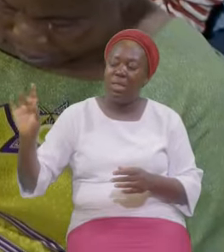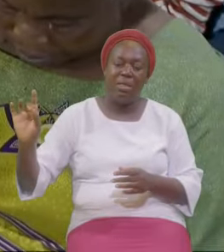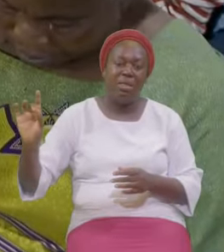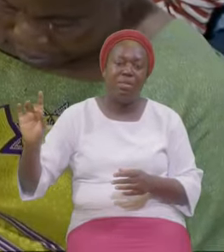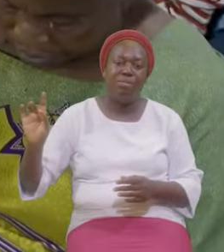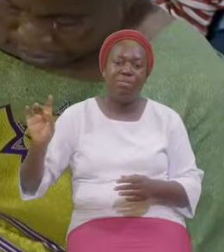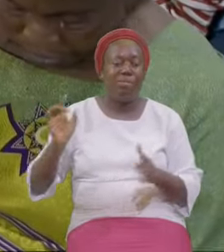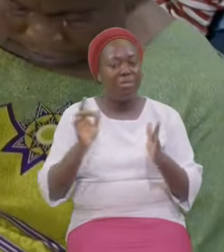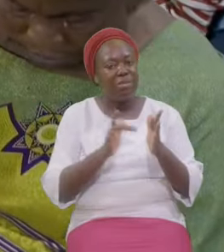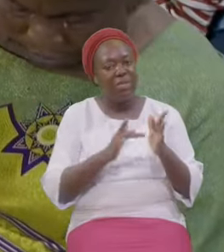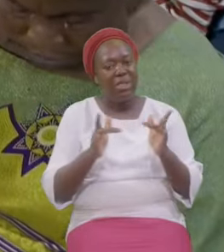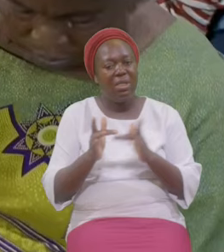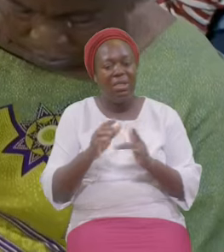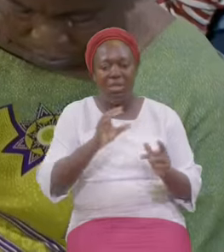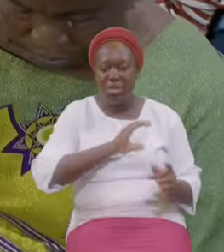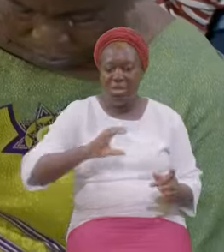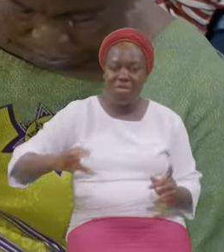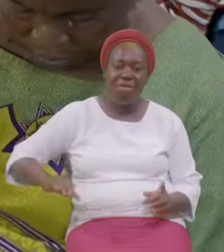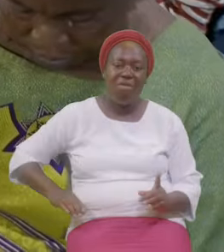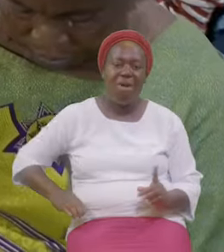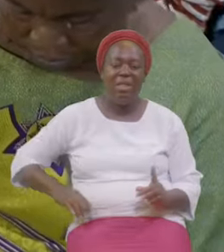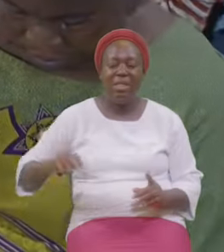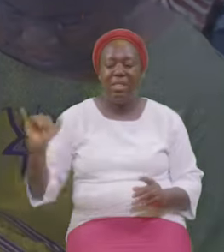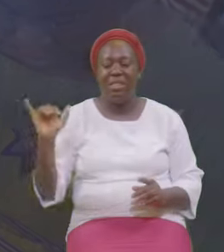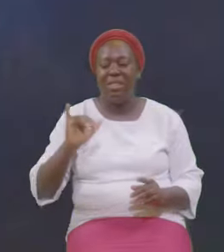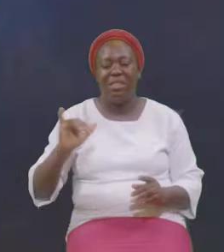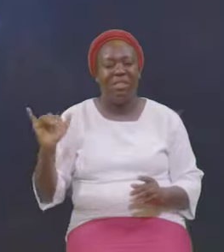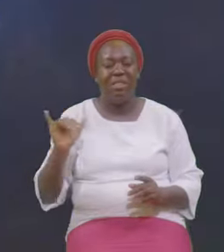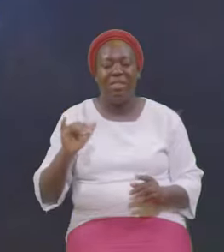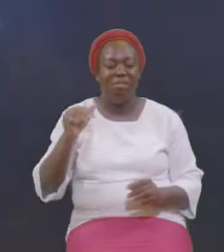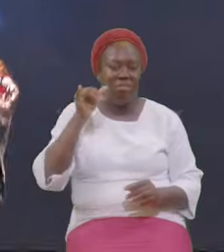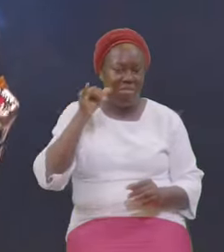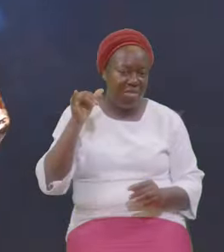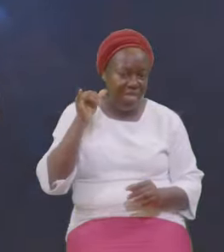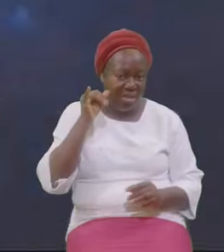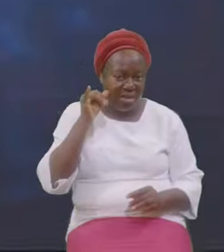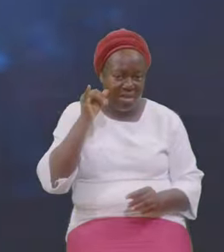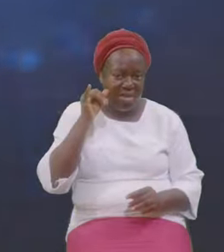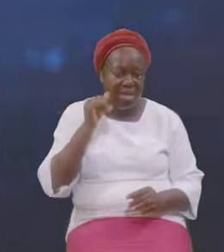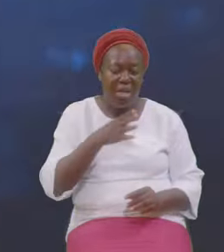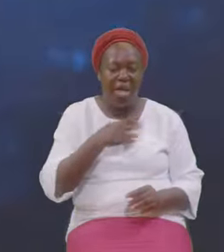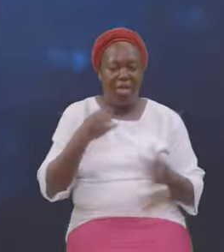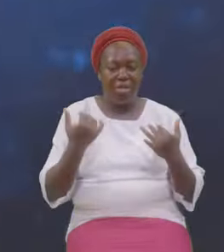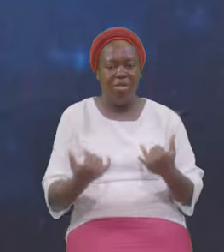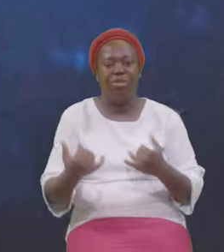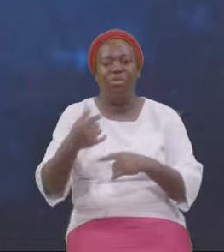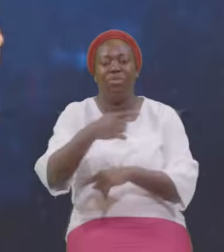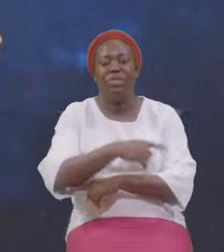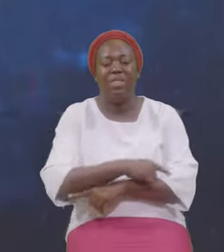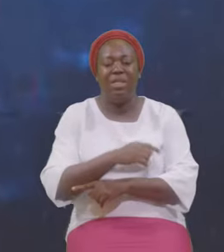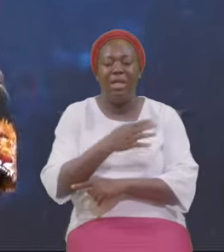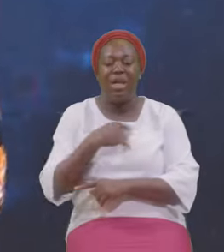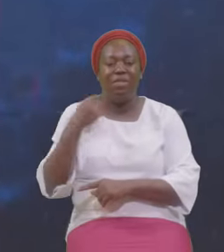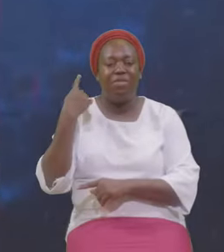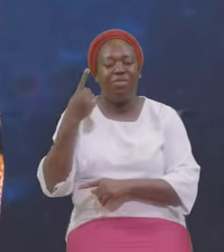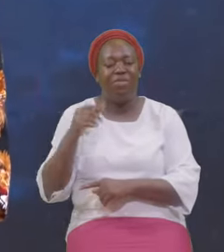Jesus Christ, the same yesterday and today and forever. Somebody give